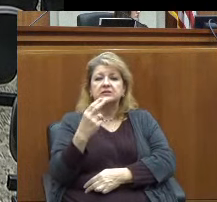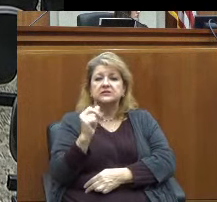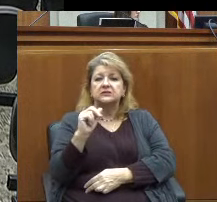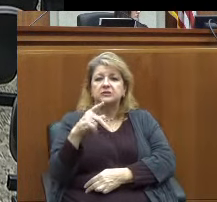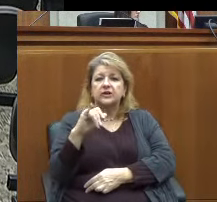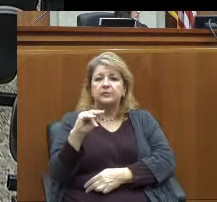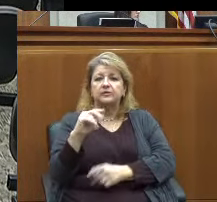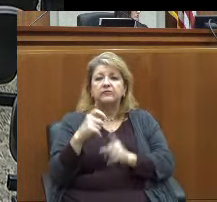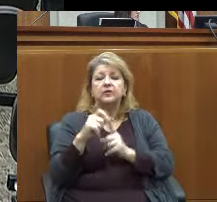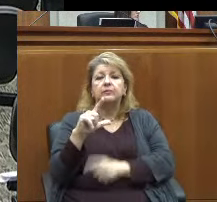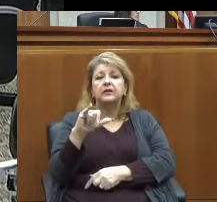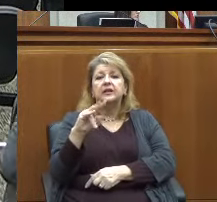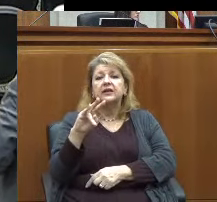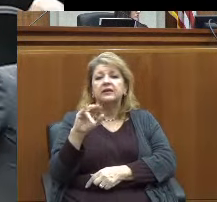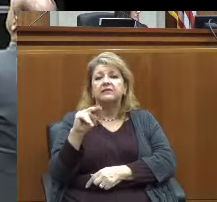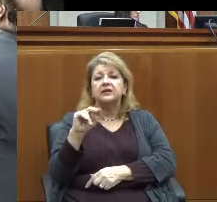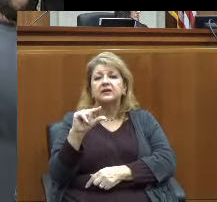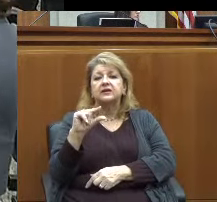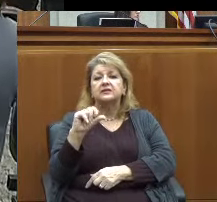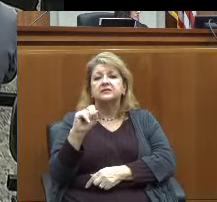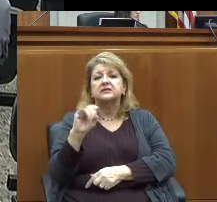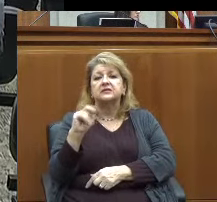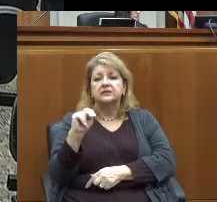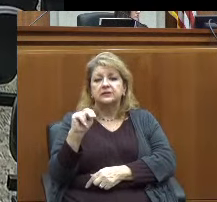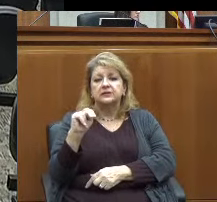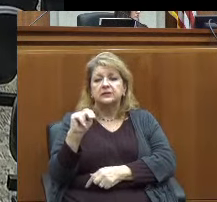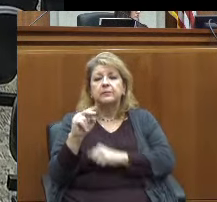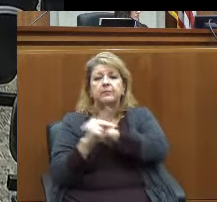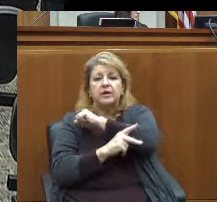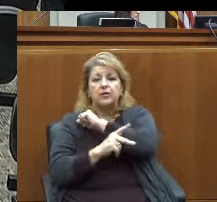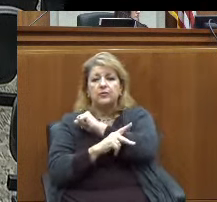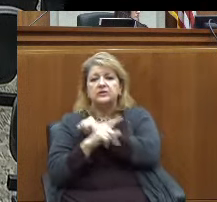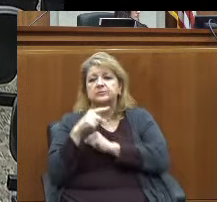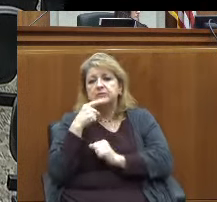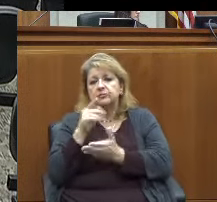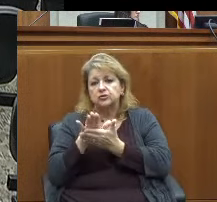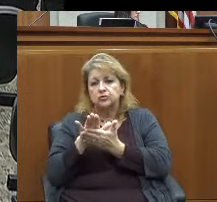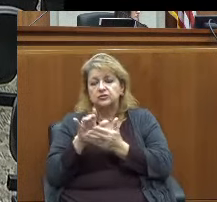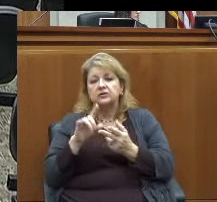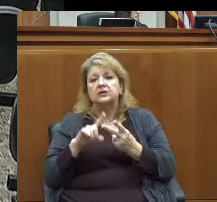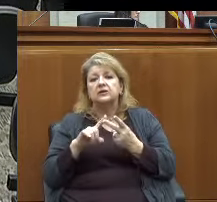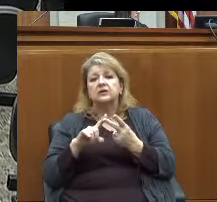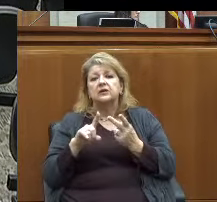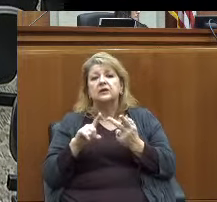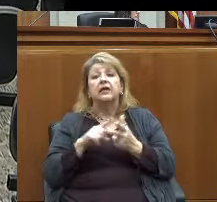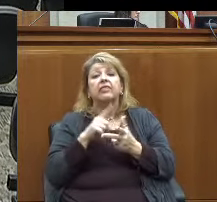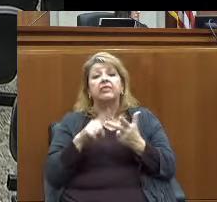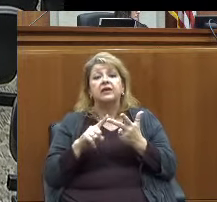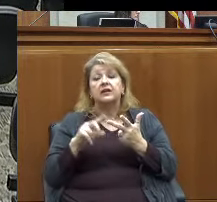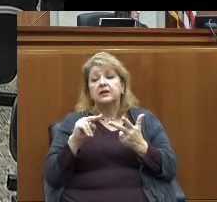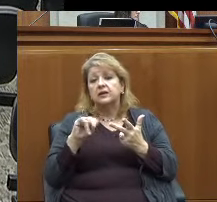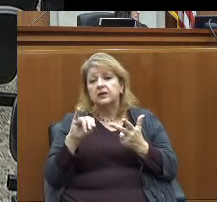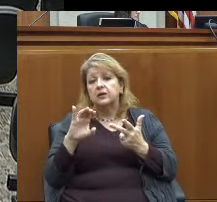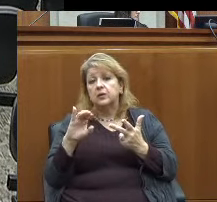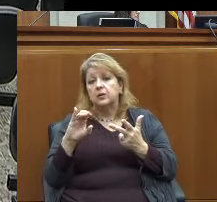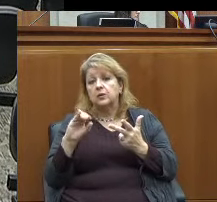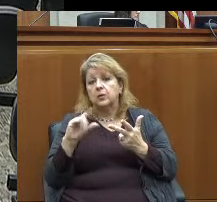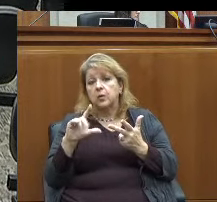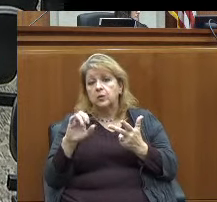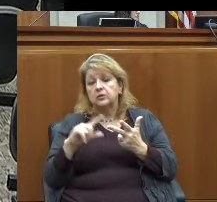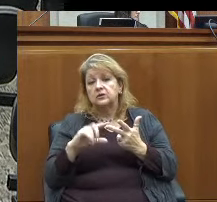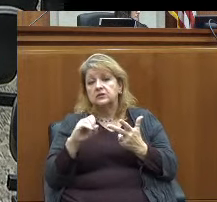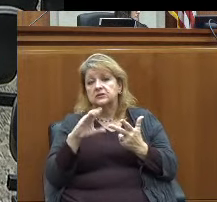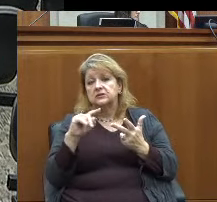Chapin from Livingston Parish Public Schools wishes to speak, and then we'll get Nicole Scott